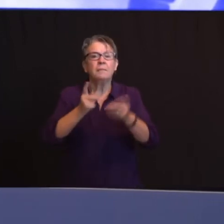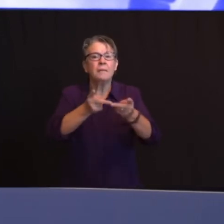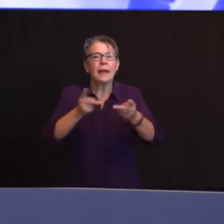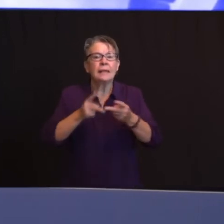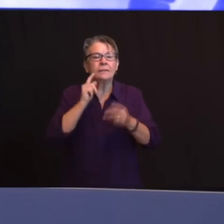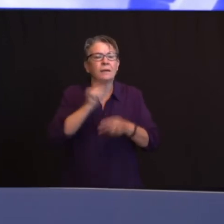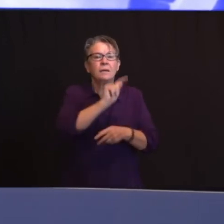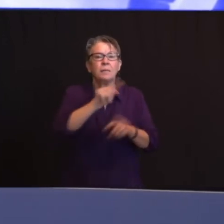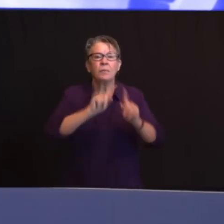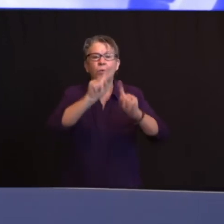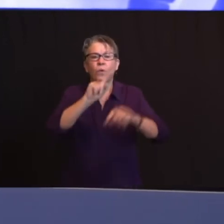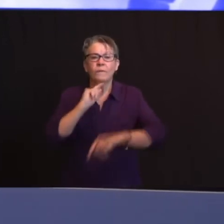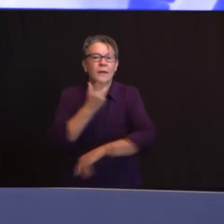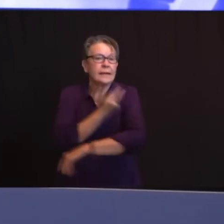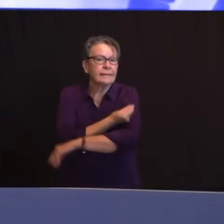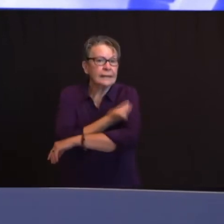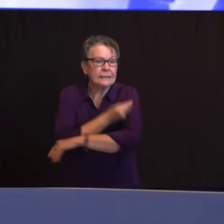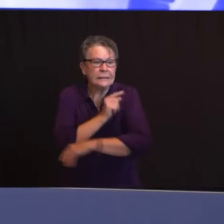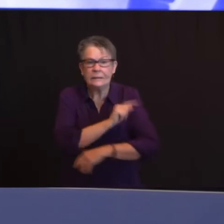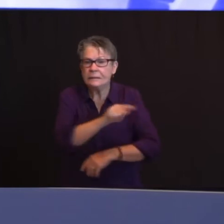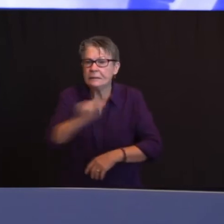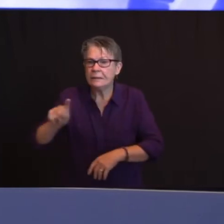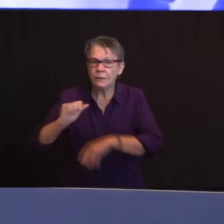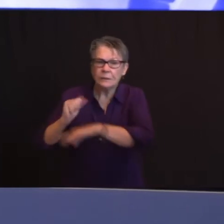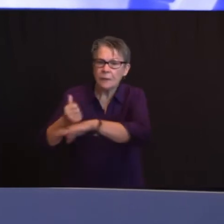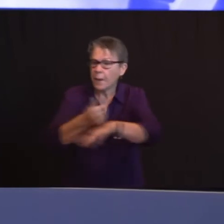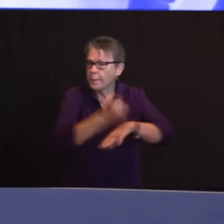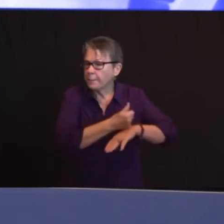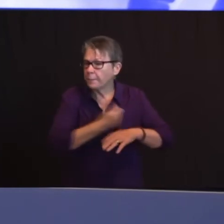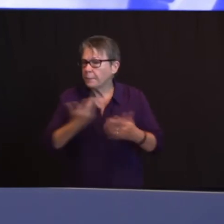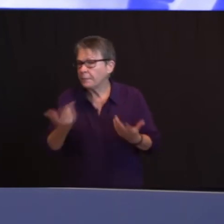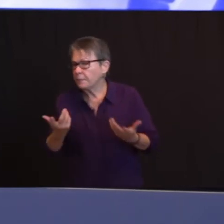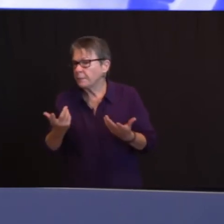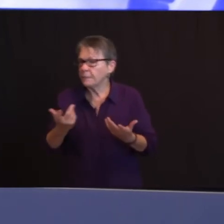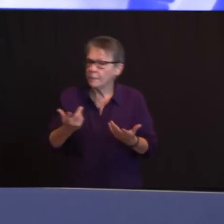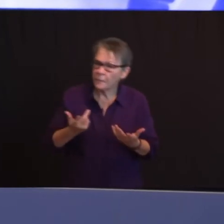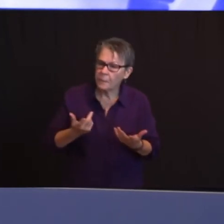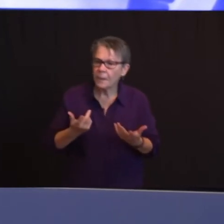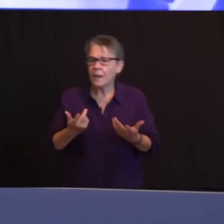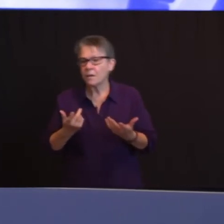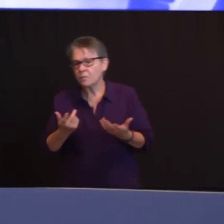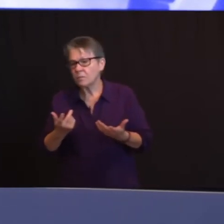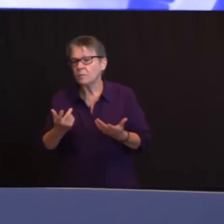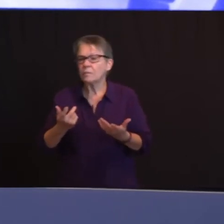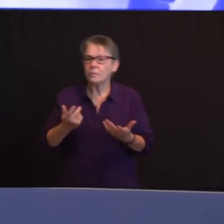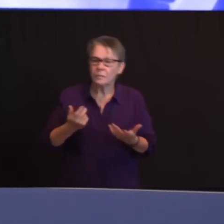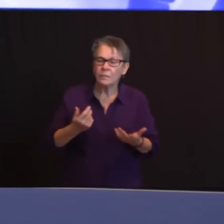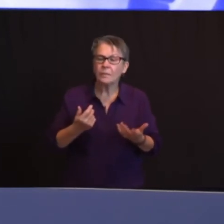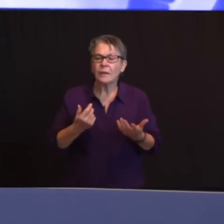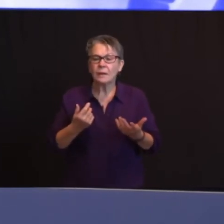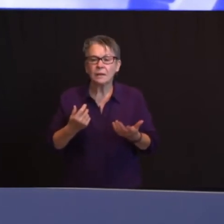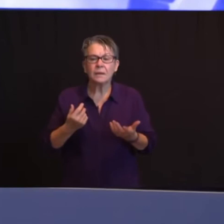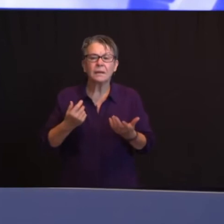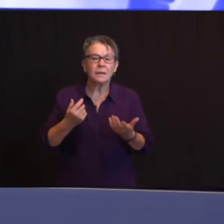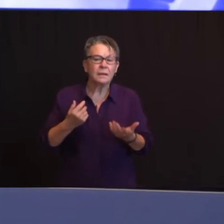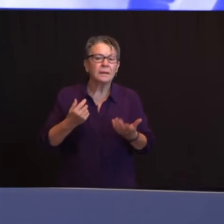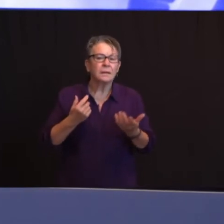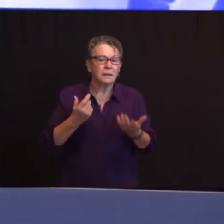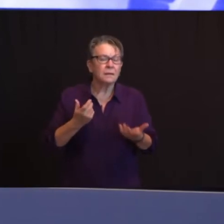we need to vaccinate 70% of the population in a 6-month period and what we expect to